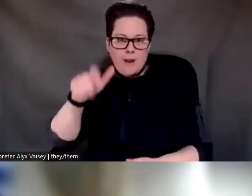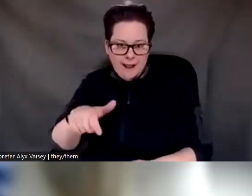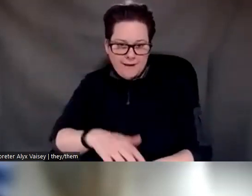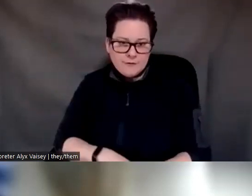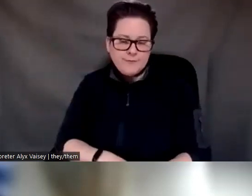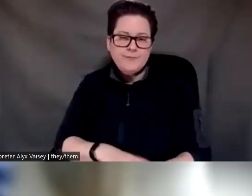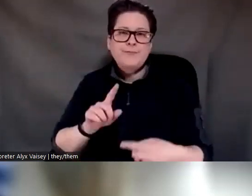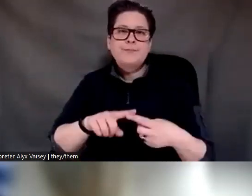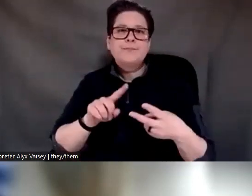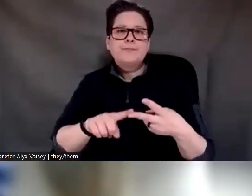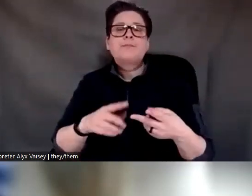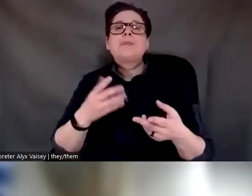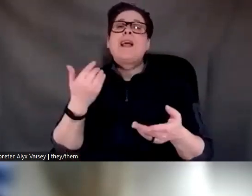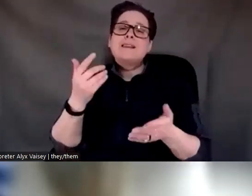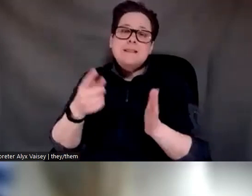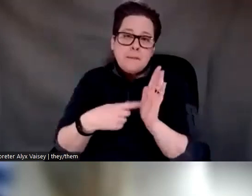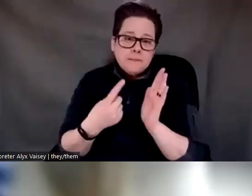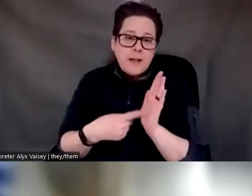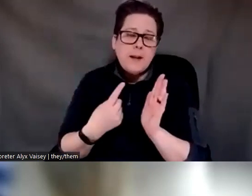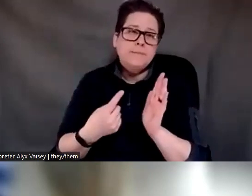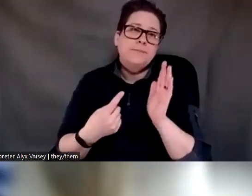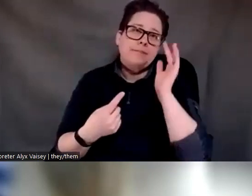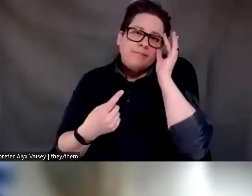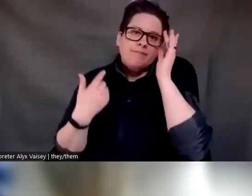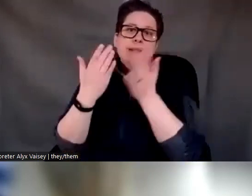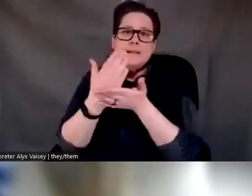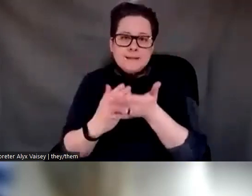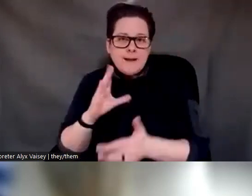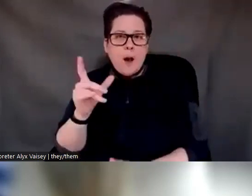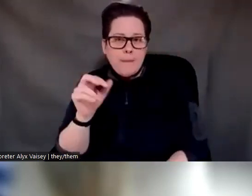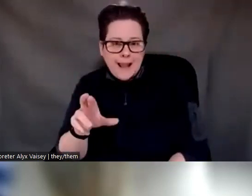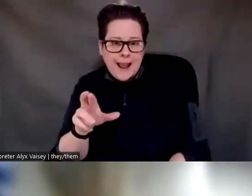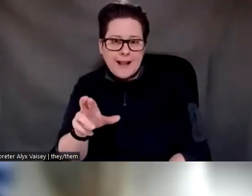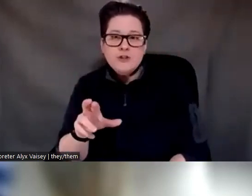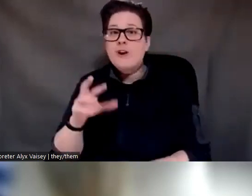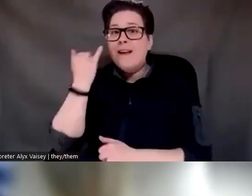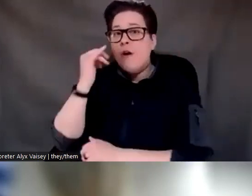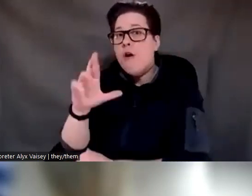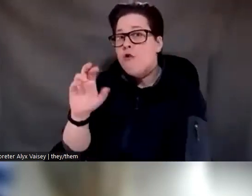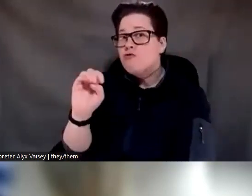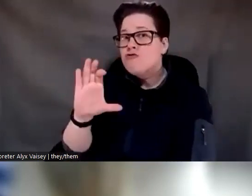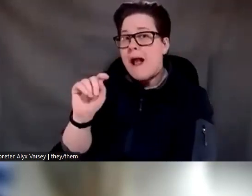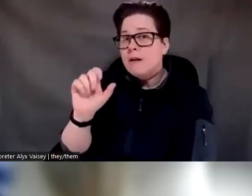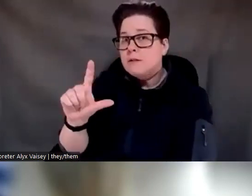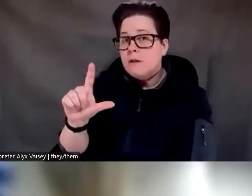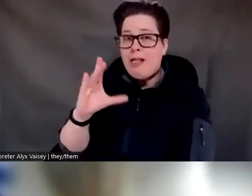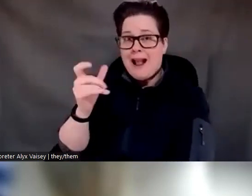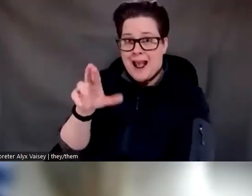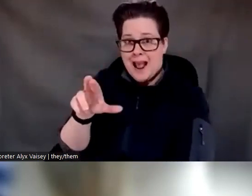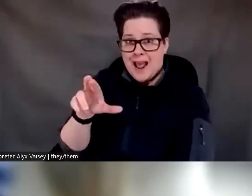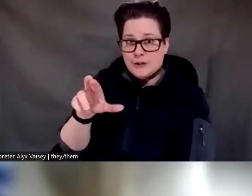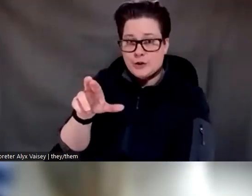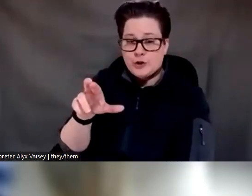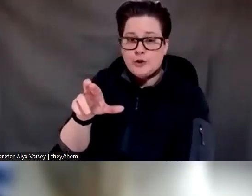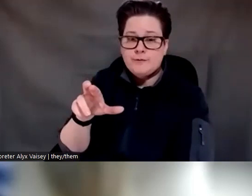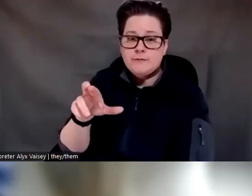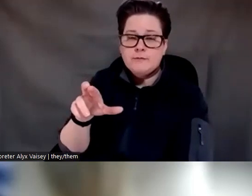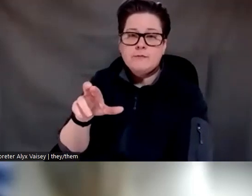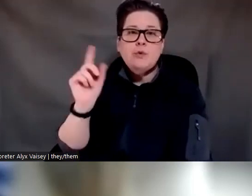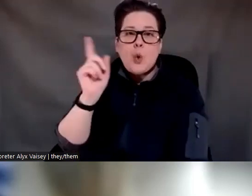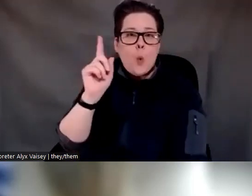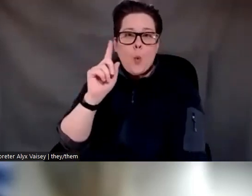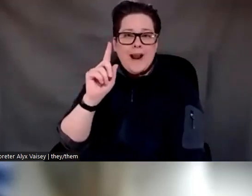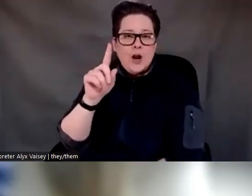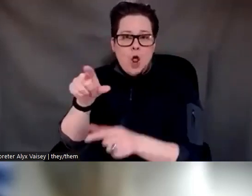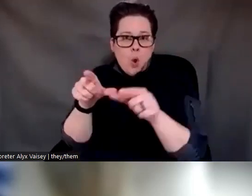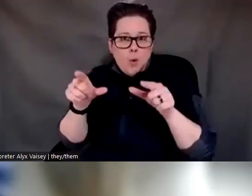There are certain cancers, in particular rectal cancers, that are in such locations